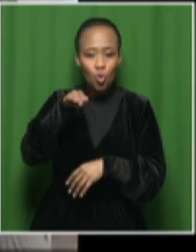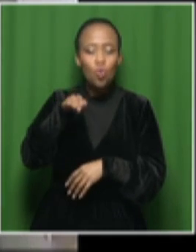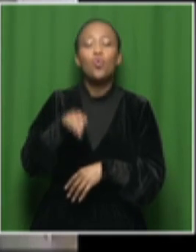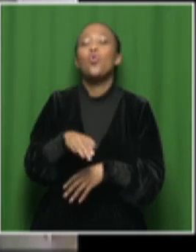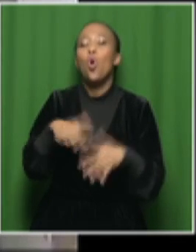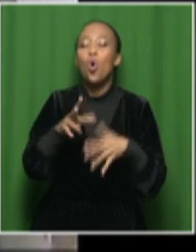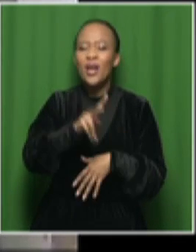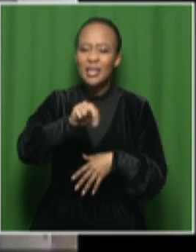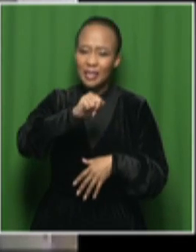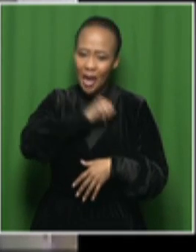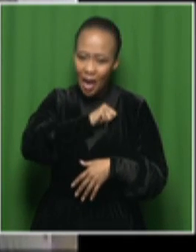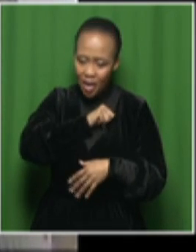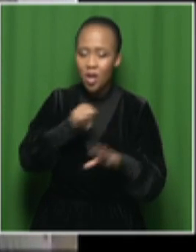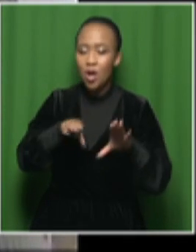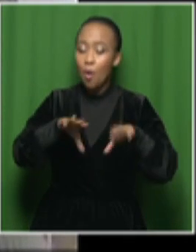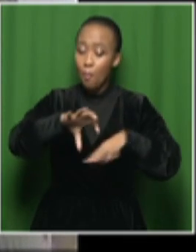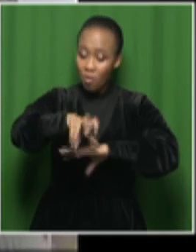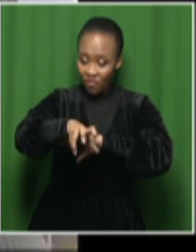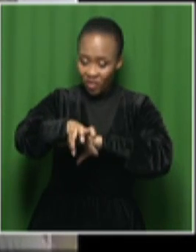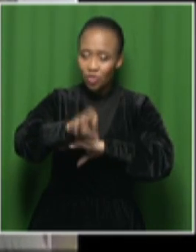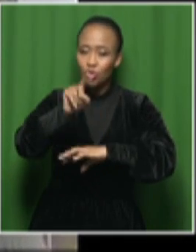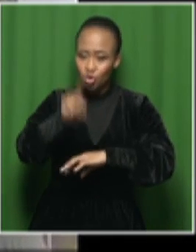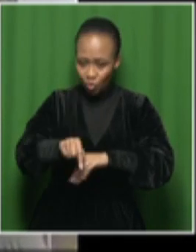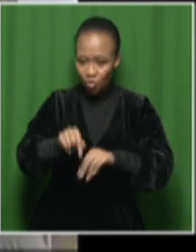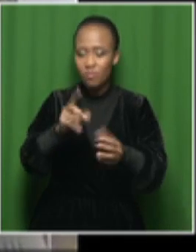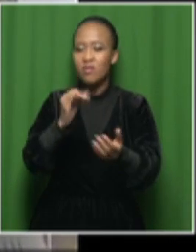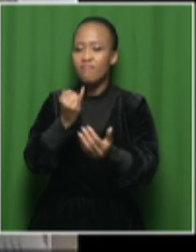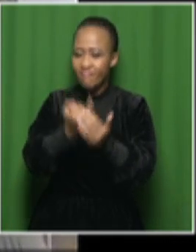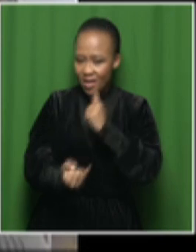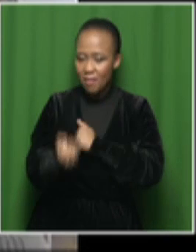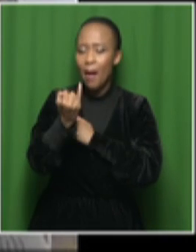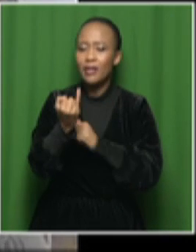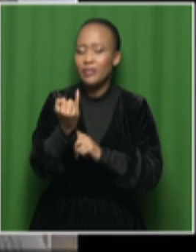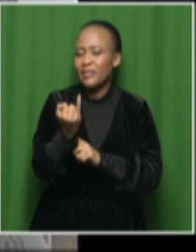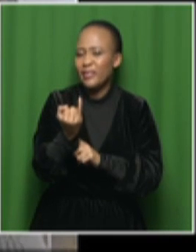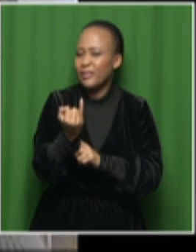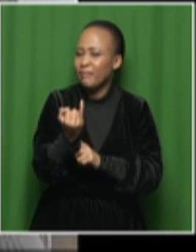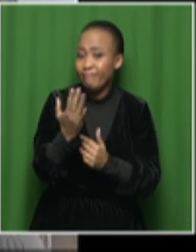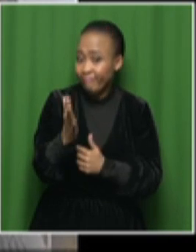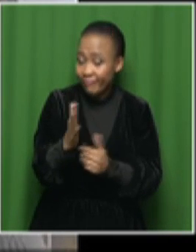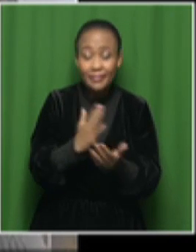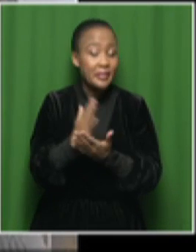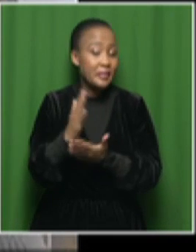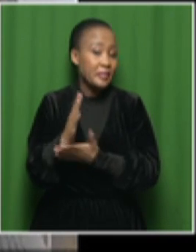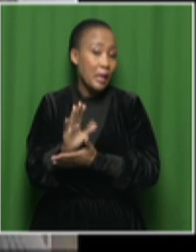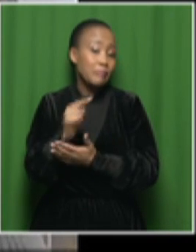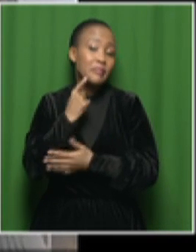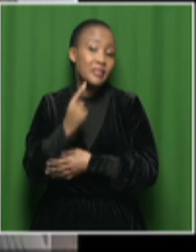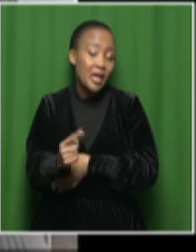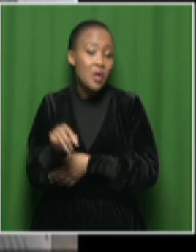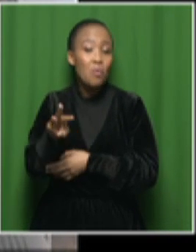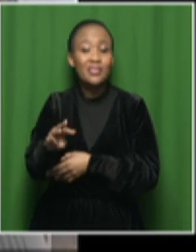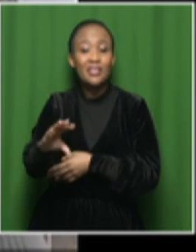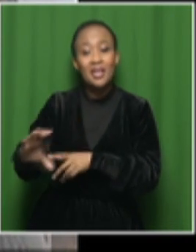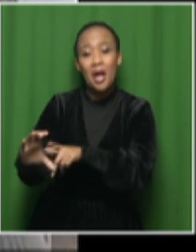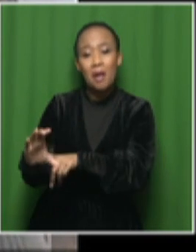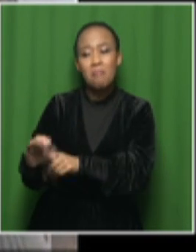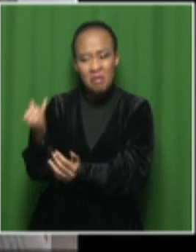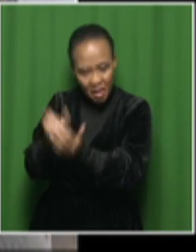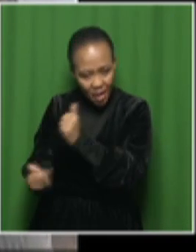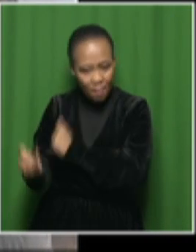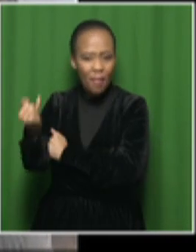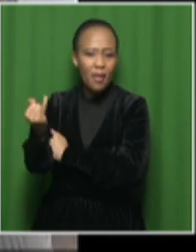Zululand becoming an independent province in South Africa, or even an independent state. Others coming saying the Western Cape must be